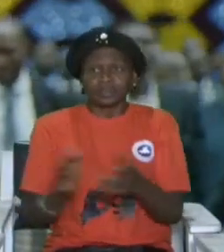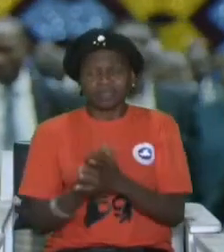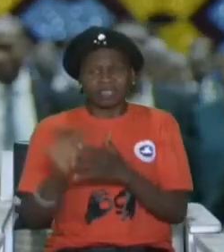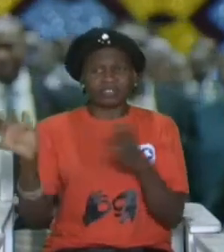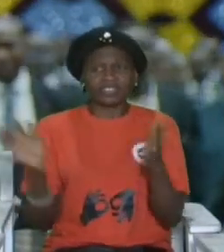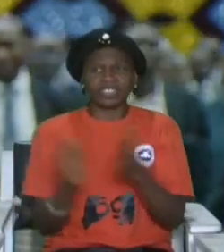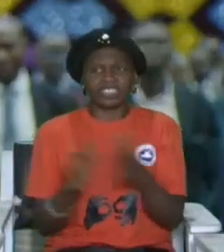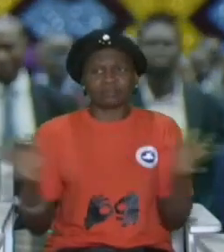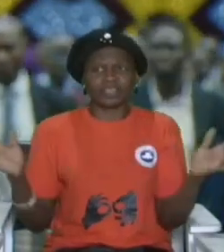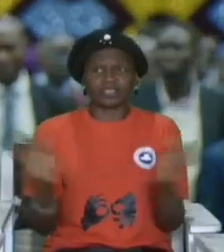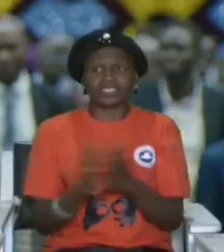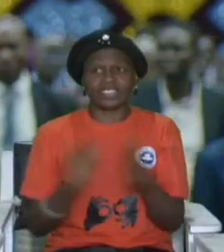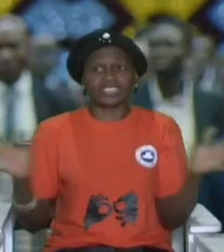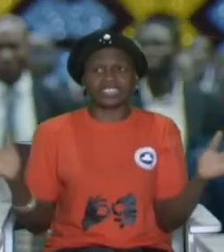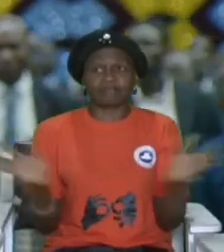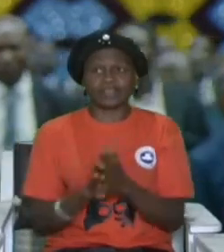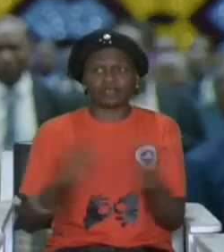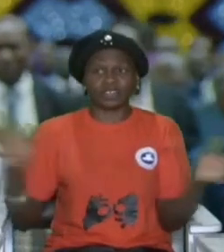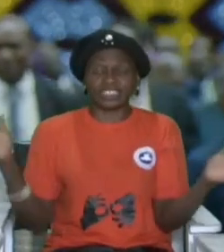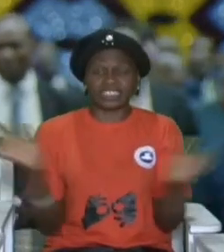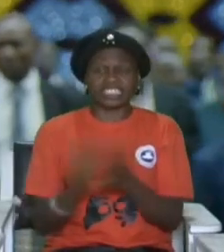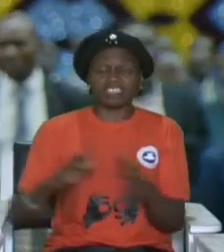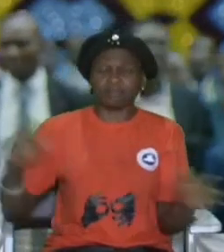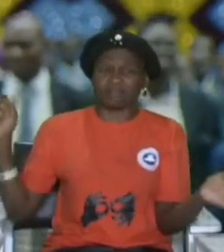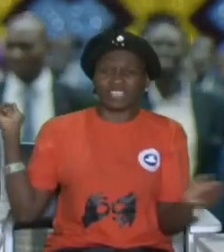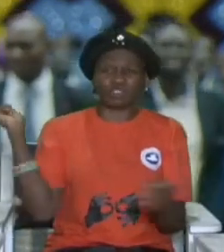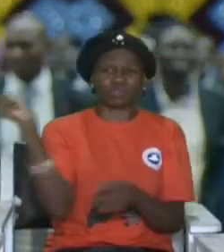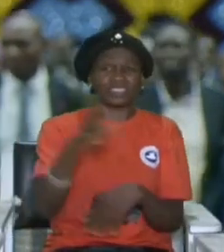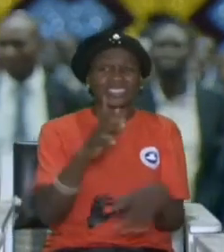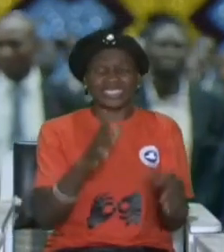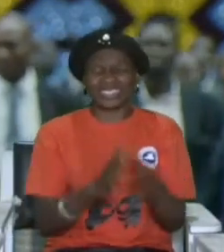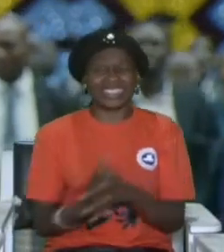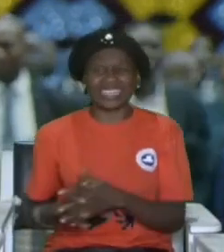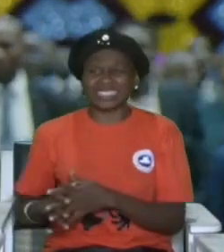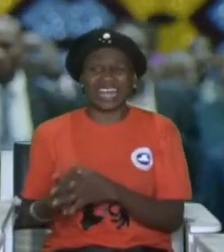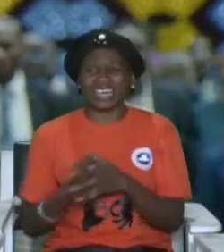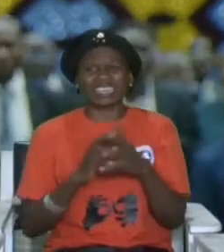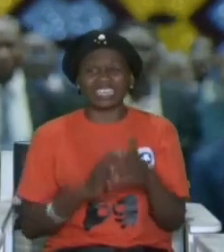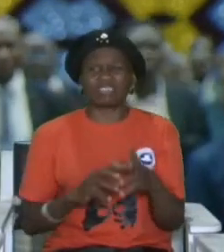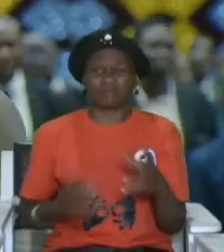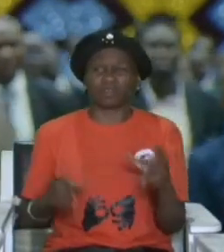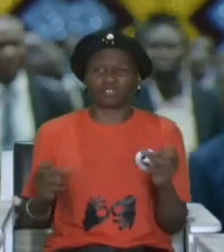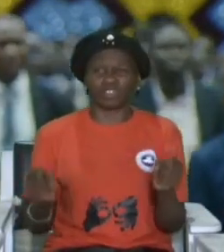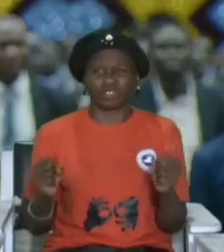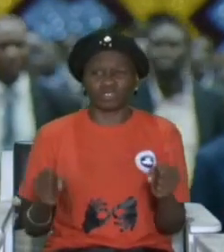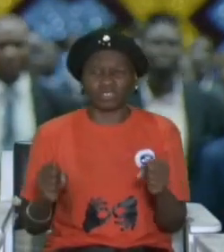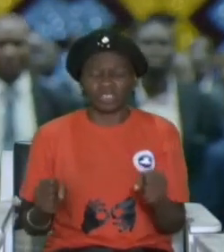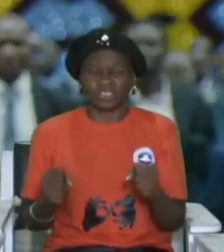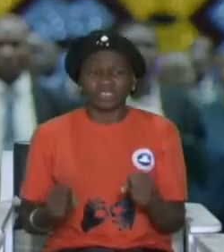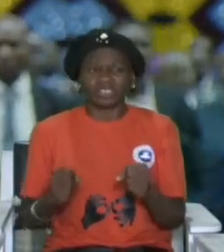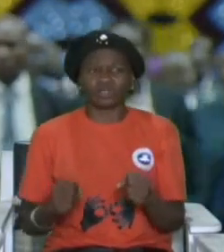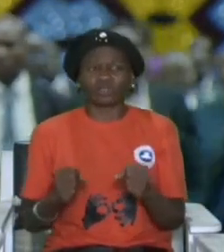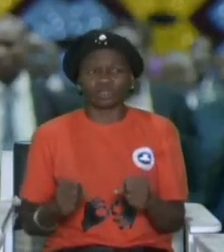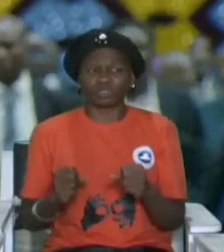go ahead. If you see someone else already speaking in tongues, grab their own hands and catch that fire.